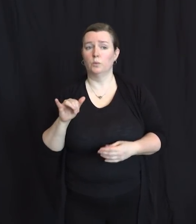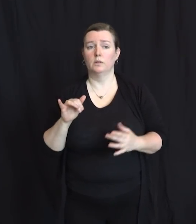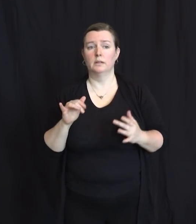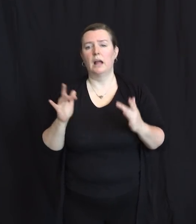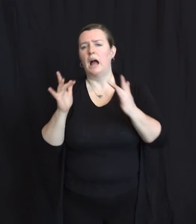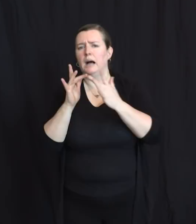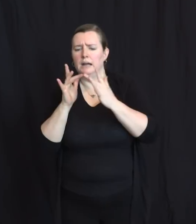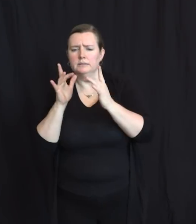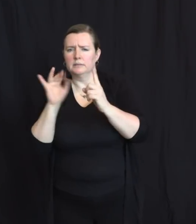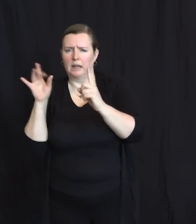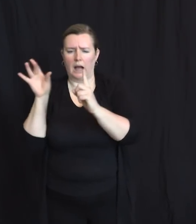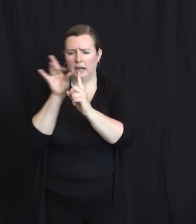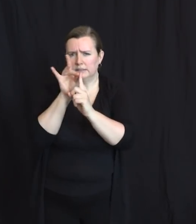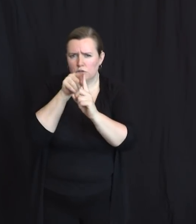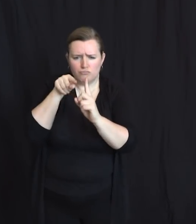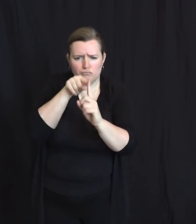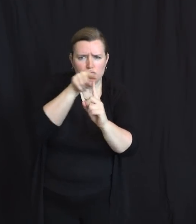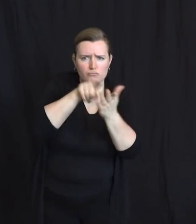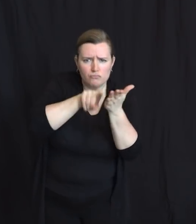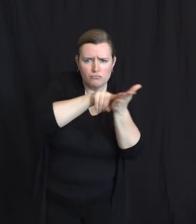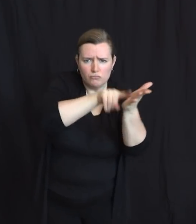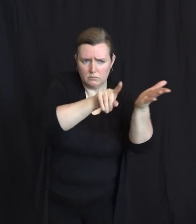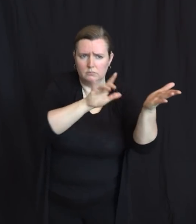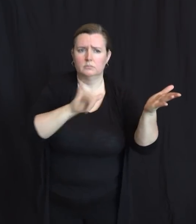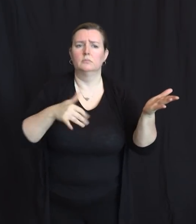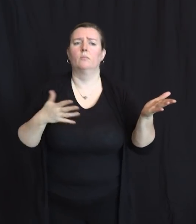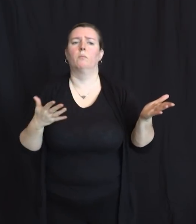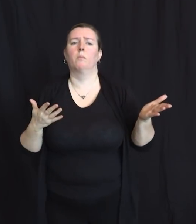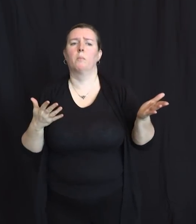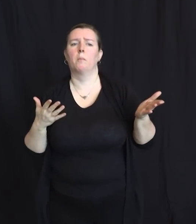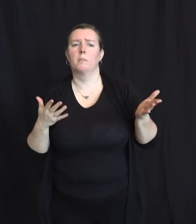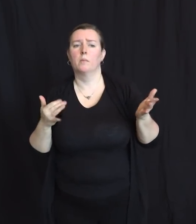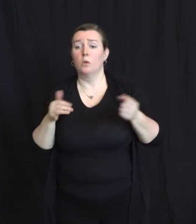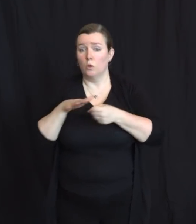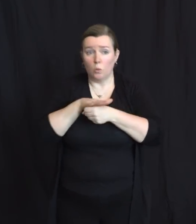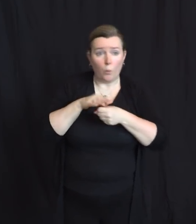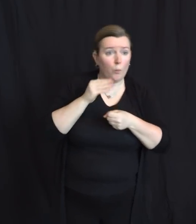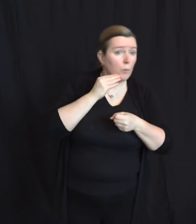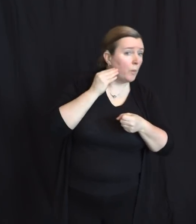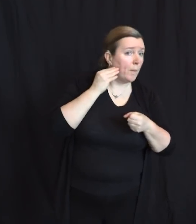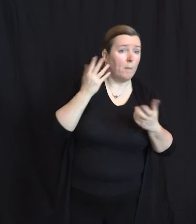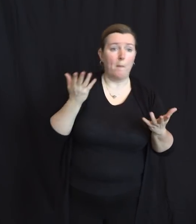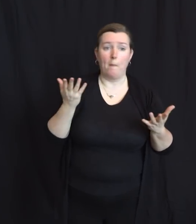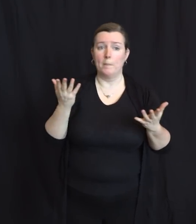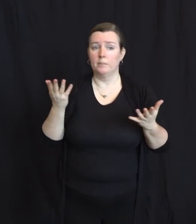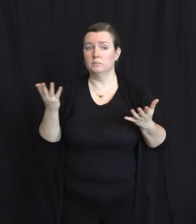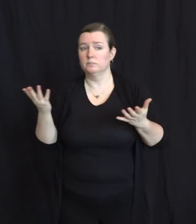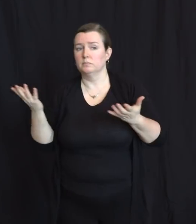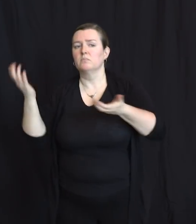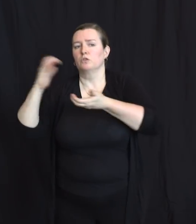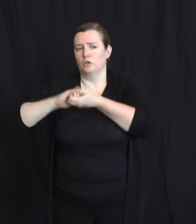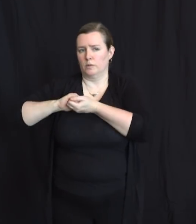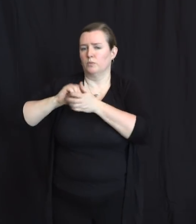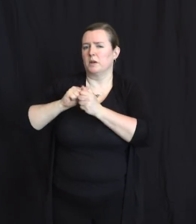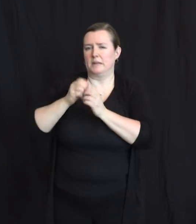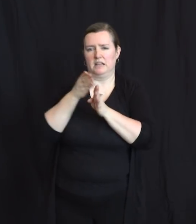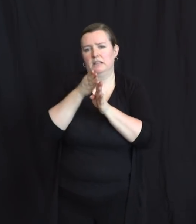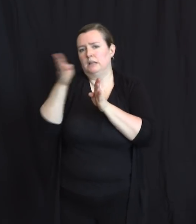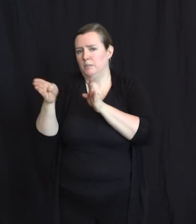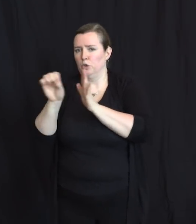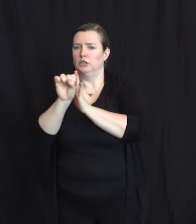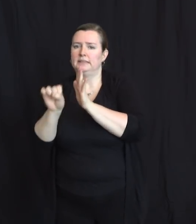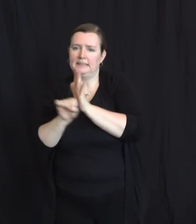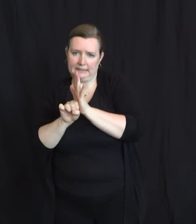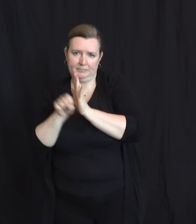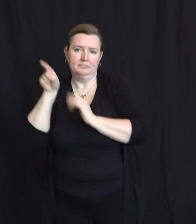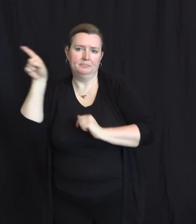it be narrow and localized within our communities or broad-based in partnership with our neighboring states. Without testing, we will not